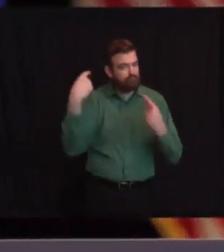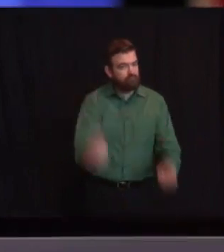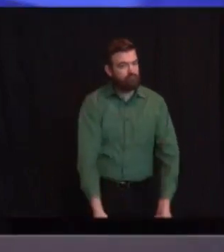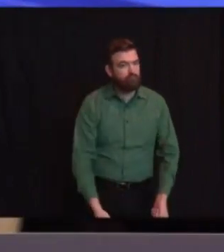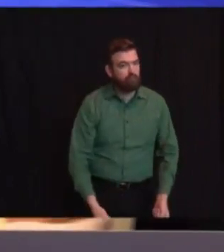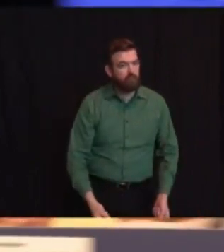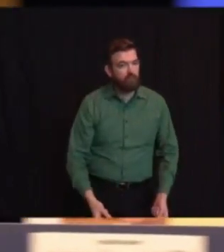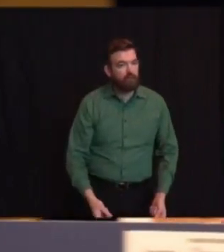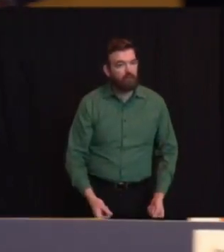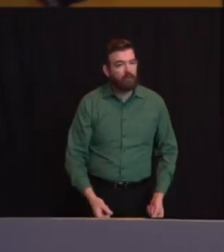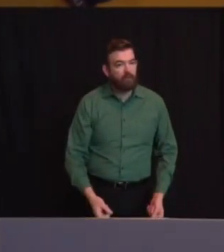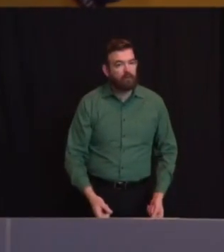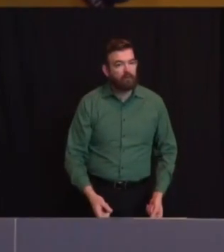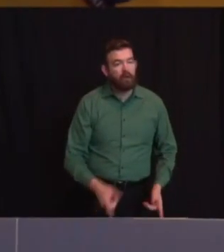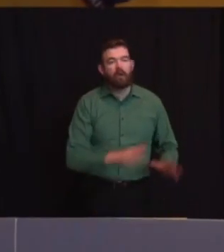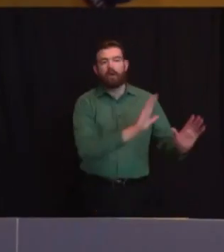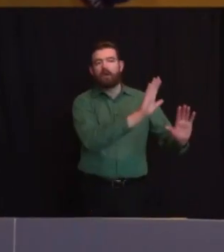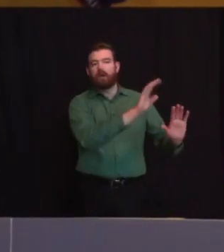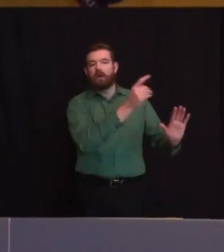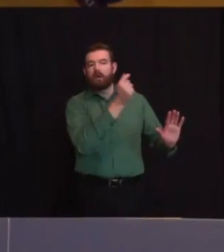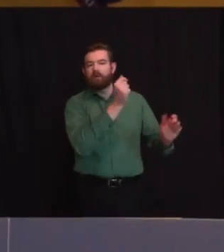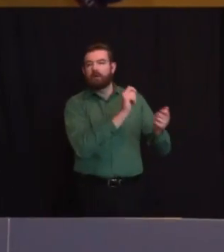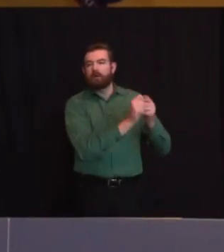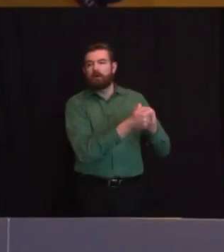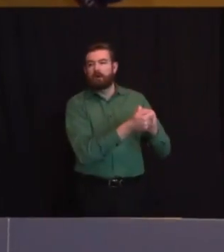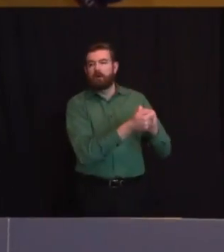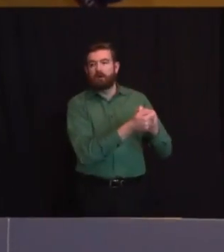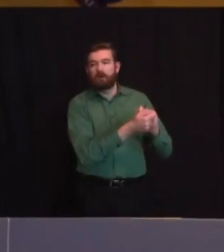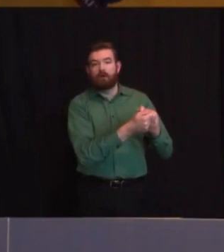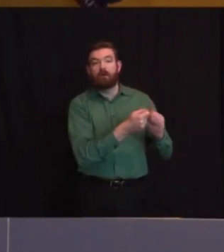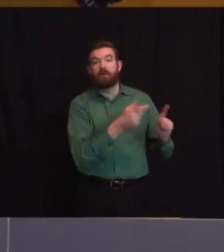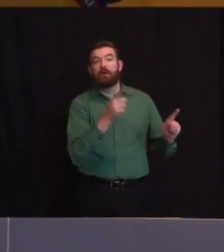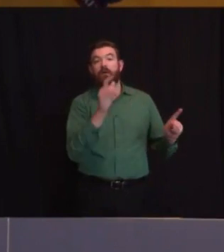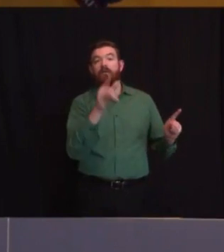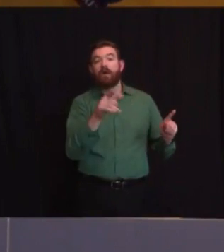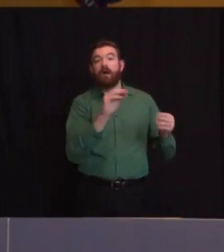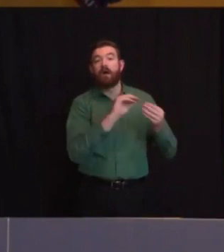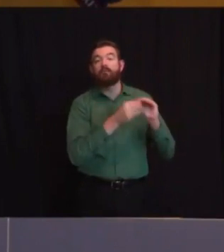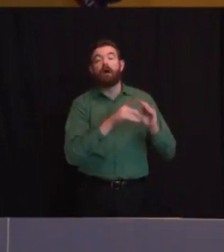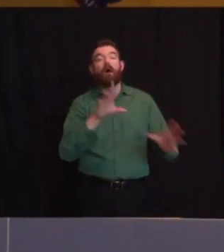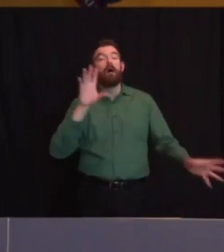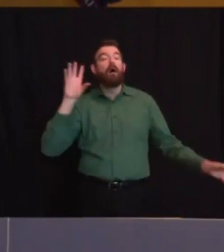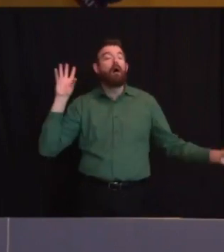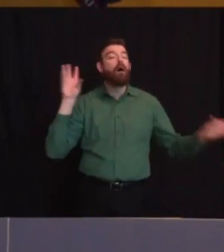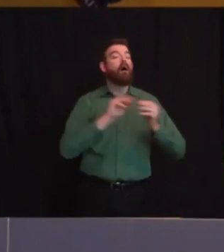may. That was from the mass testing sites. Yep. The overall testing sites, we've performed